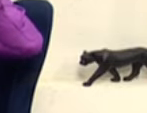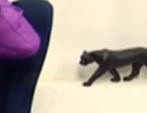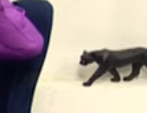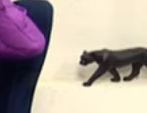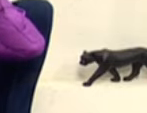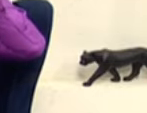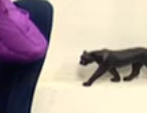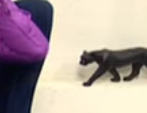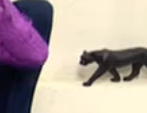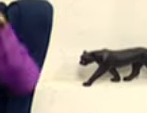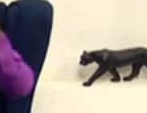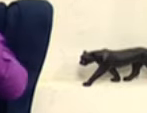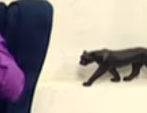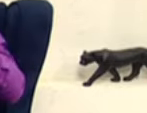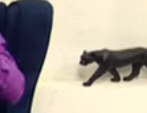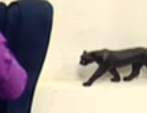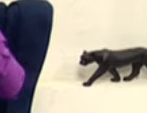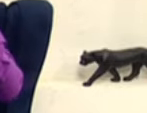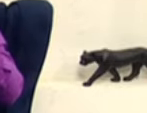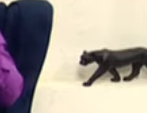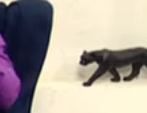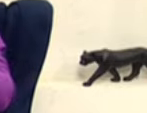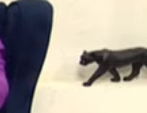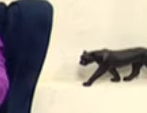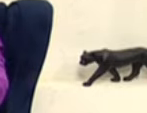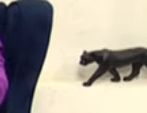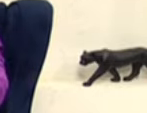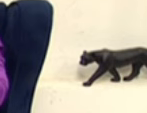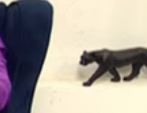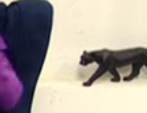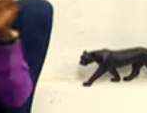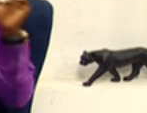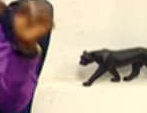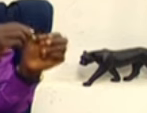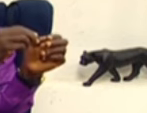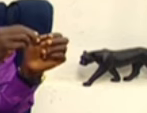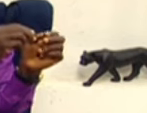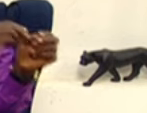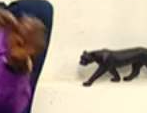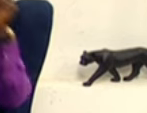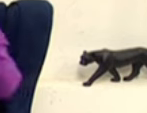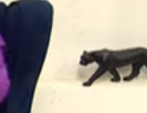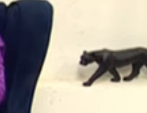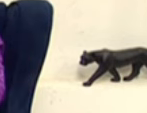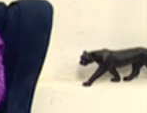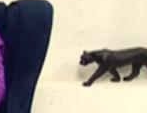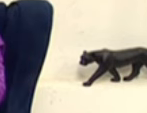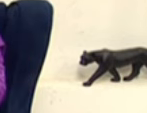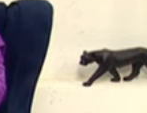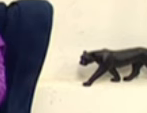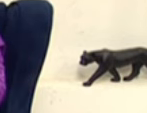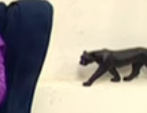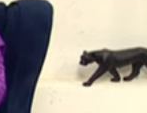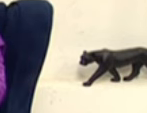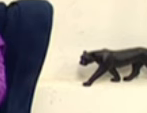And other names. This time, JB Dankwa again. So it's 1996 repeated.